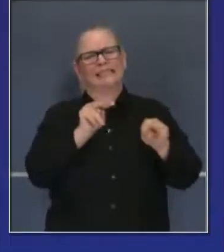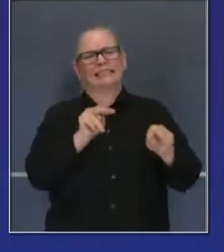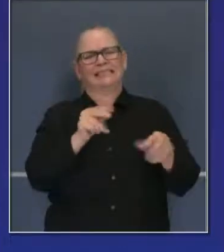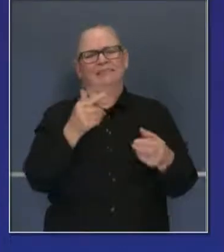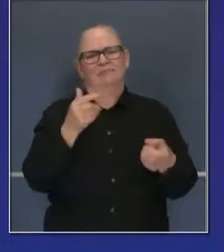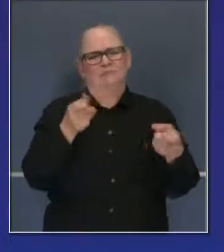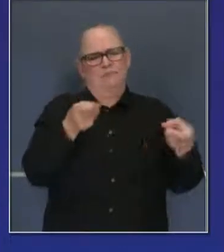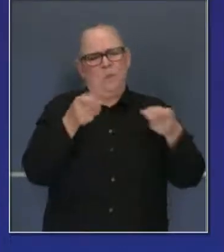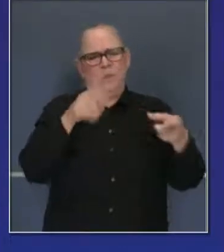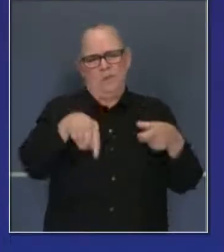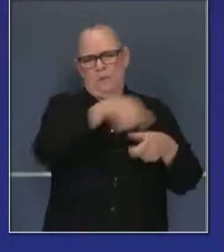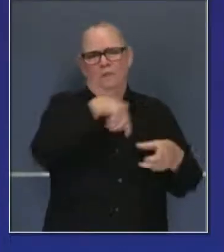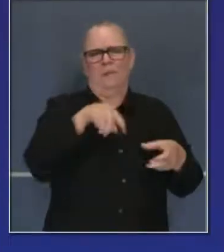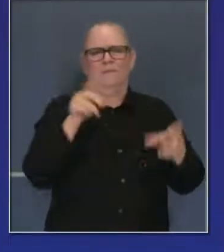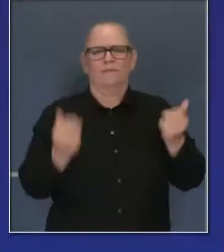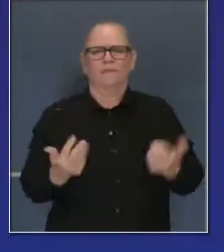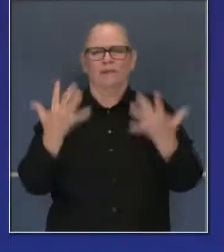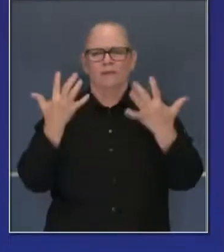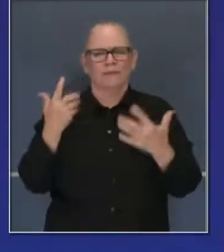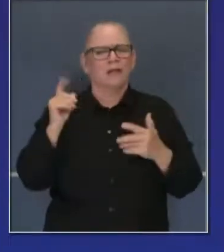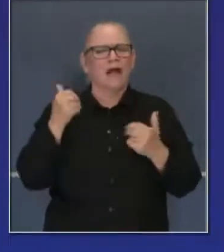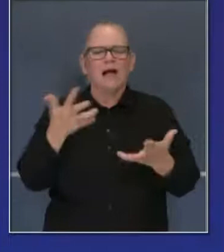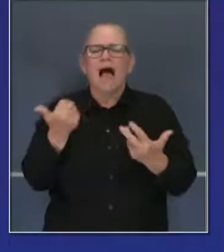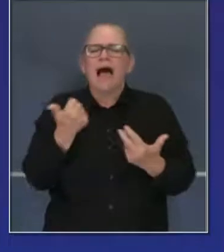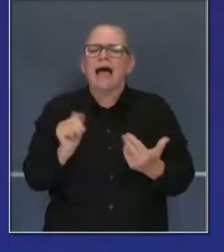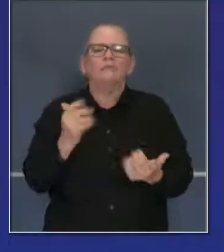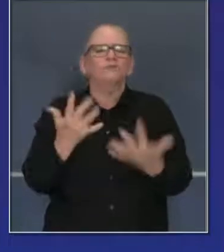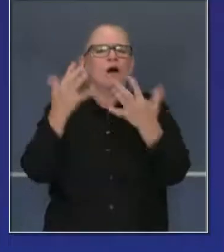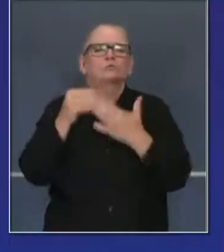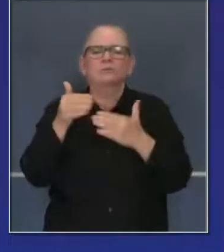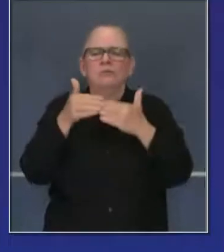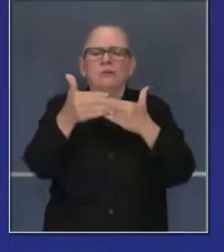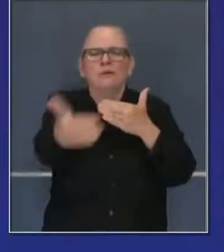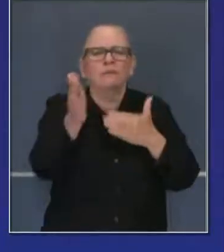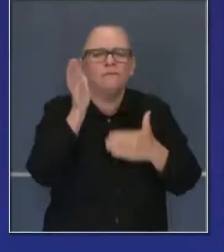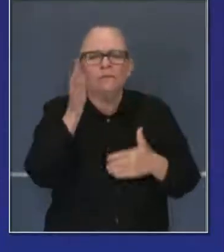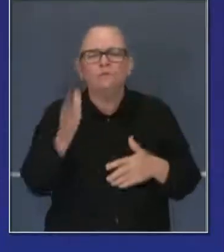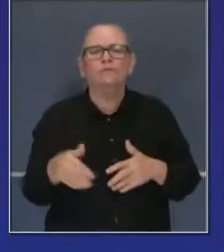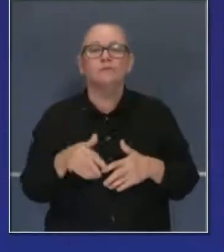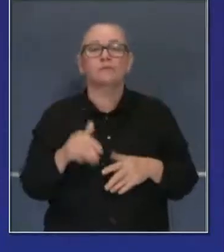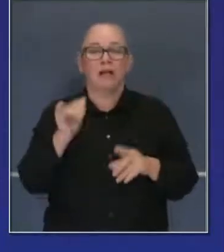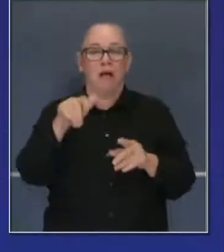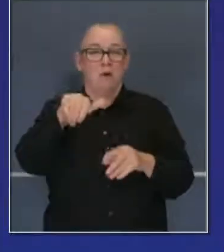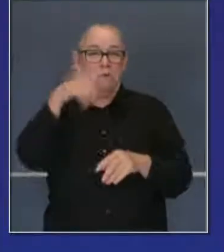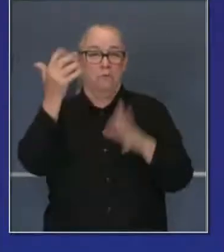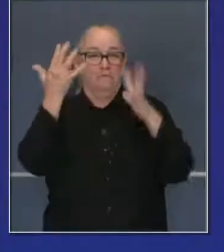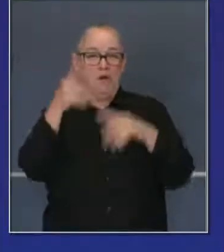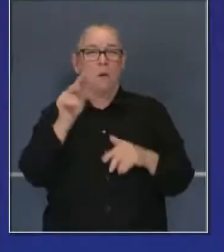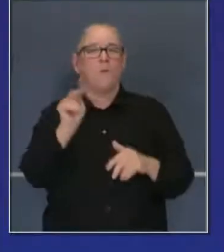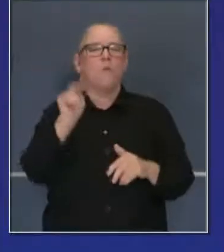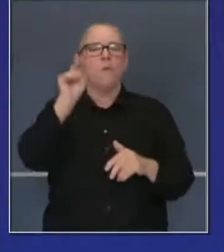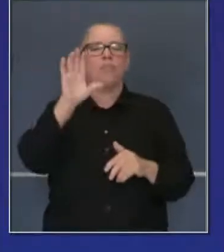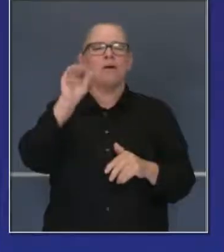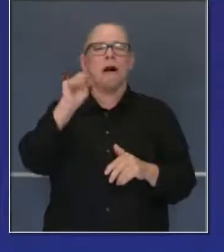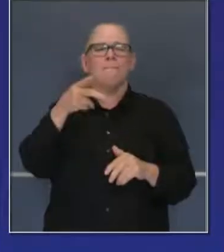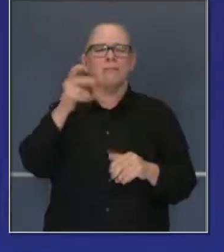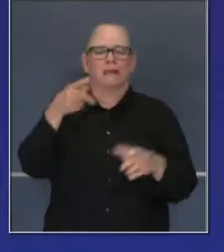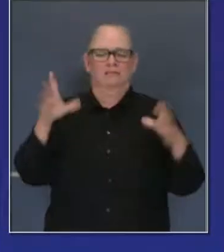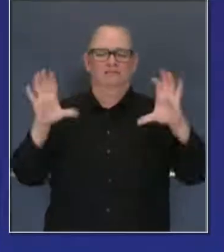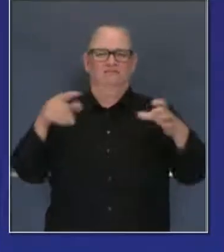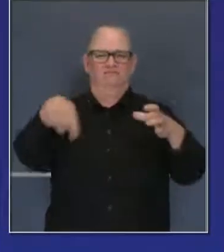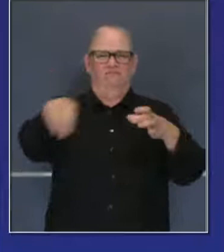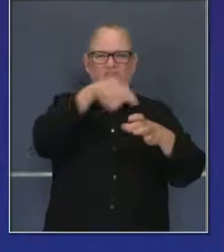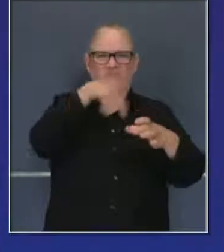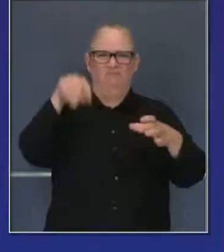of our suppression efforts. The North Complex Fire, it's another fire we visited 48 hours ago for the second time in a week.